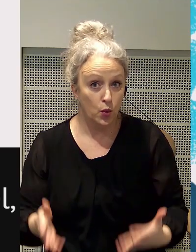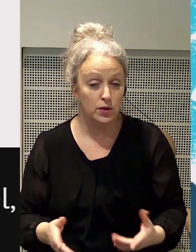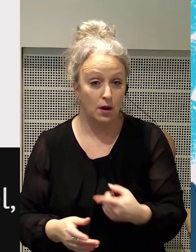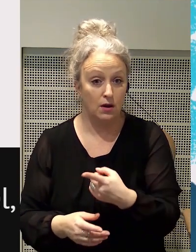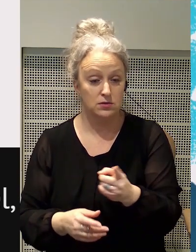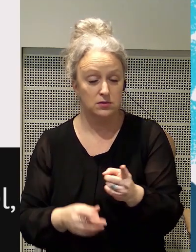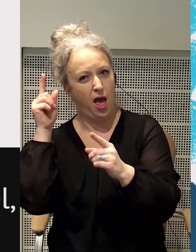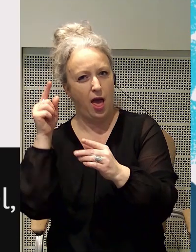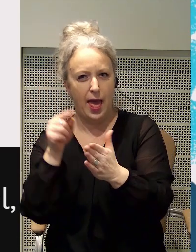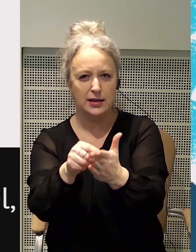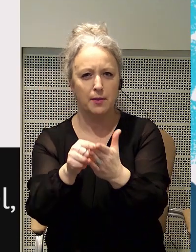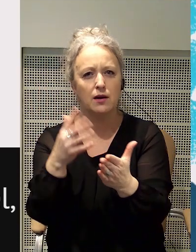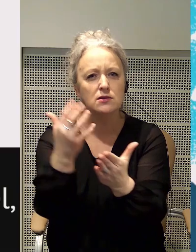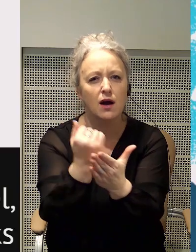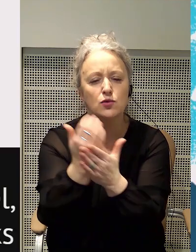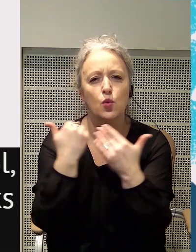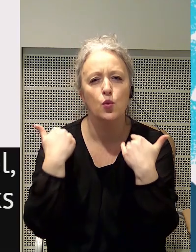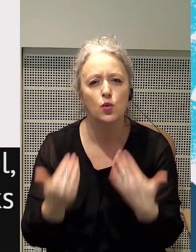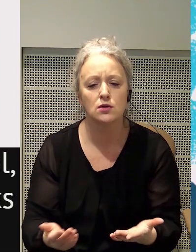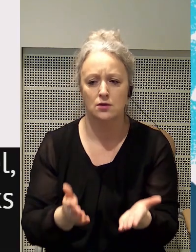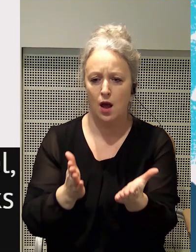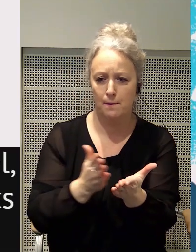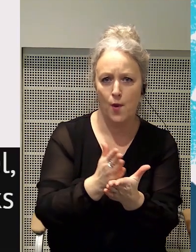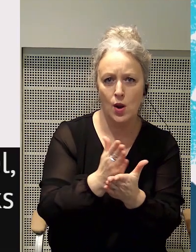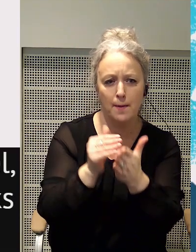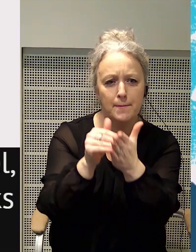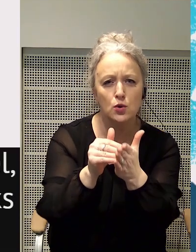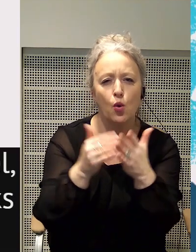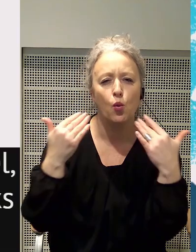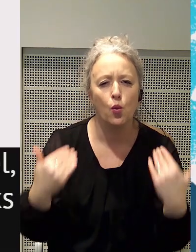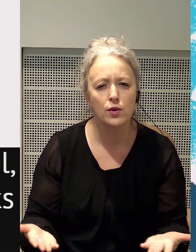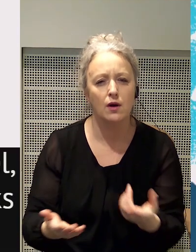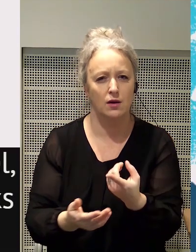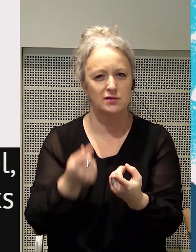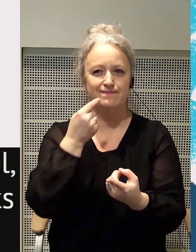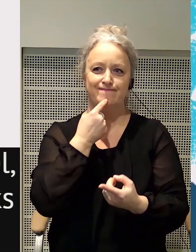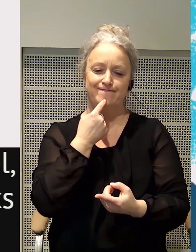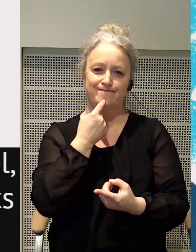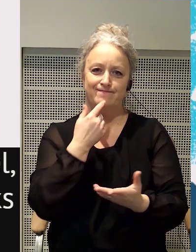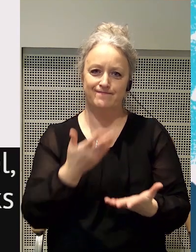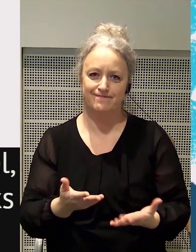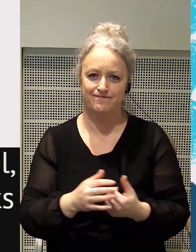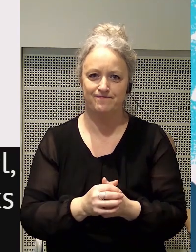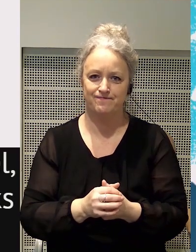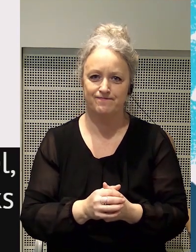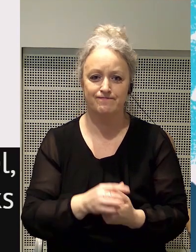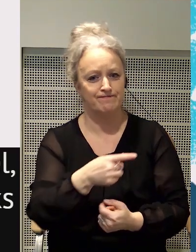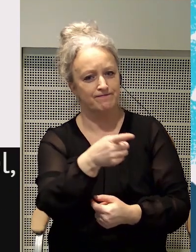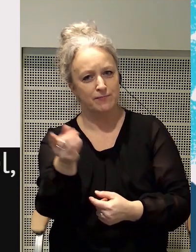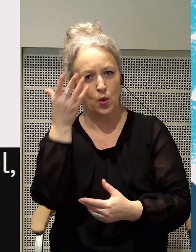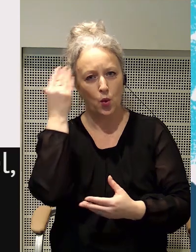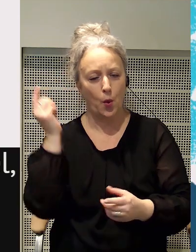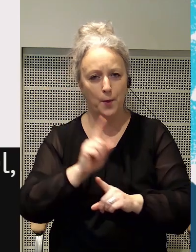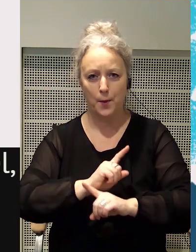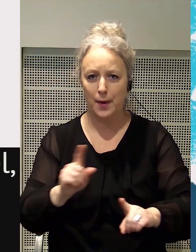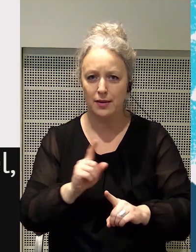recommendations? Well, we should not forget what I told you at the beginning of this presentation. The resilience of